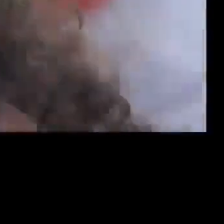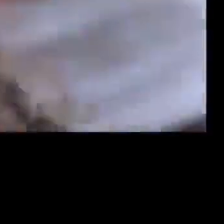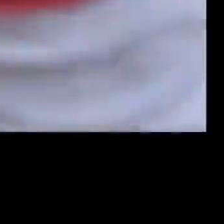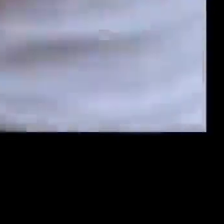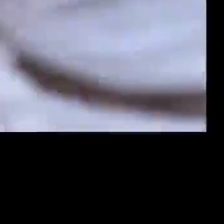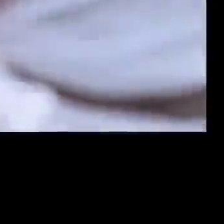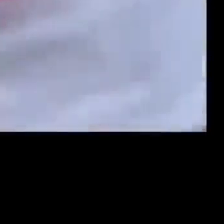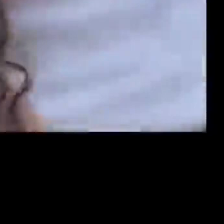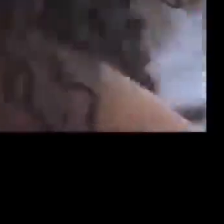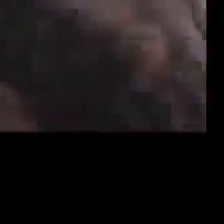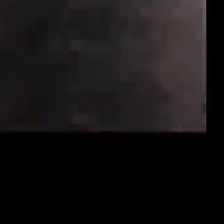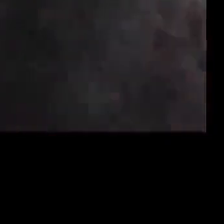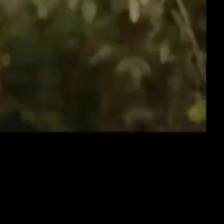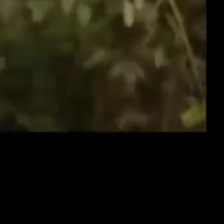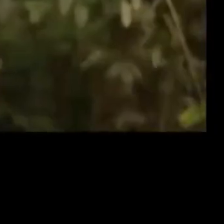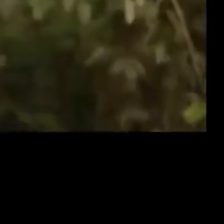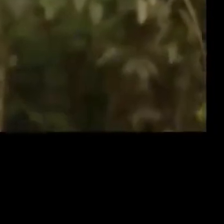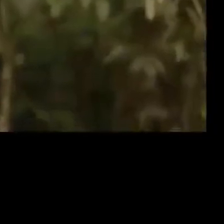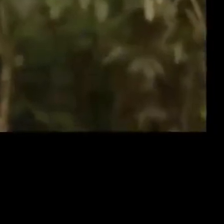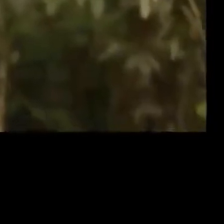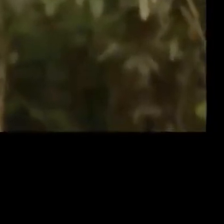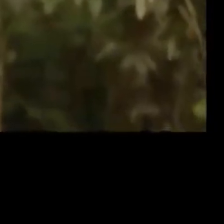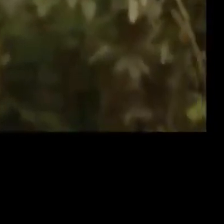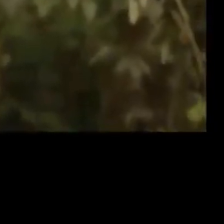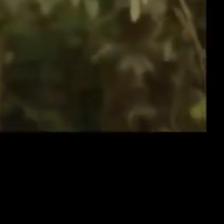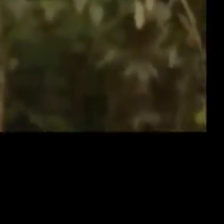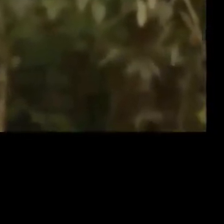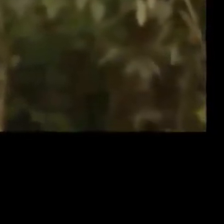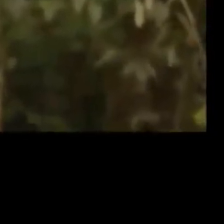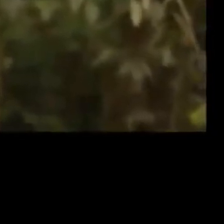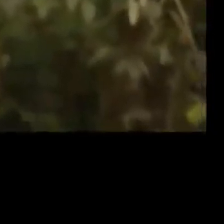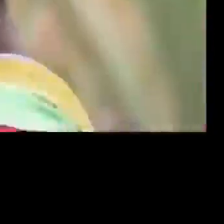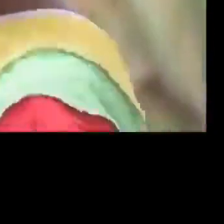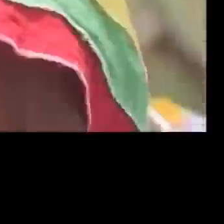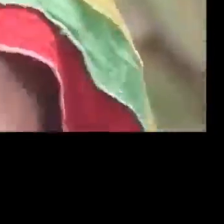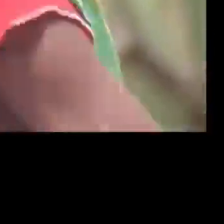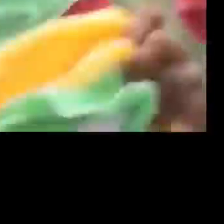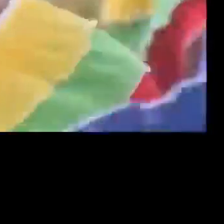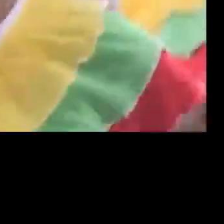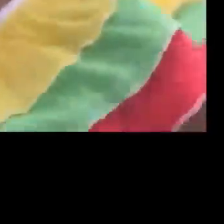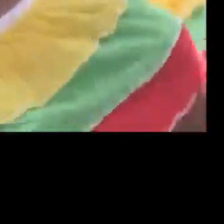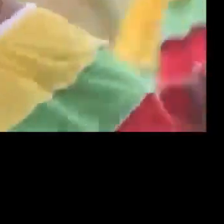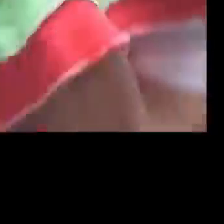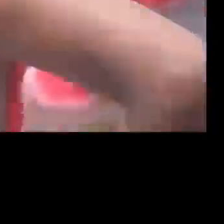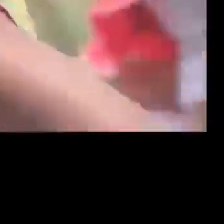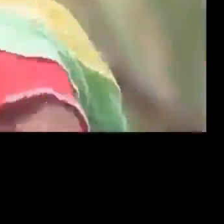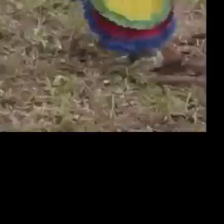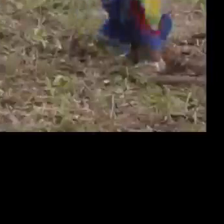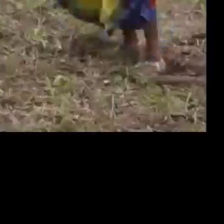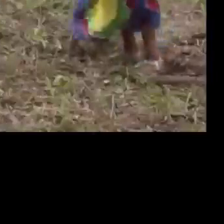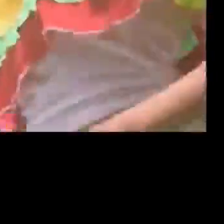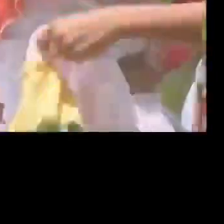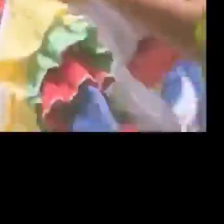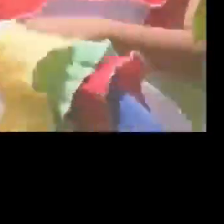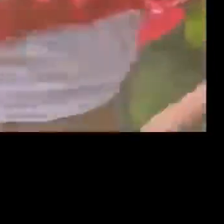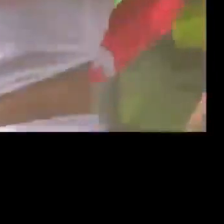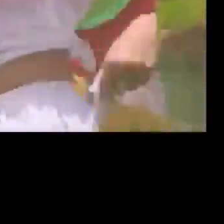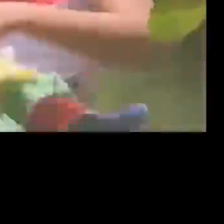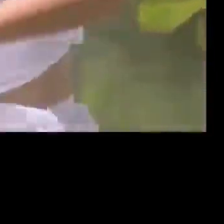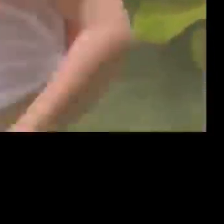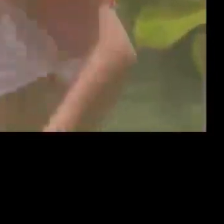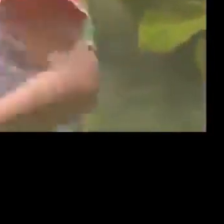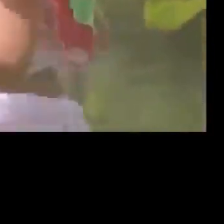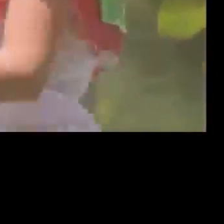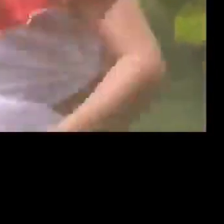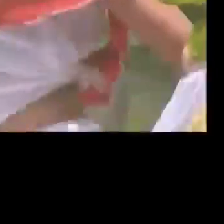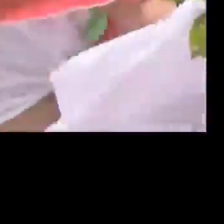ah. Well, he take out the knife and stab up the wife and see how the blood they run. And the blood they run, and the blood they run. See how the blood they run. And the blood